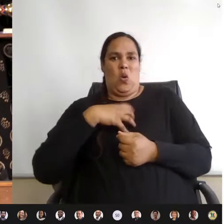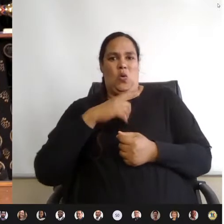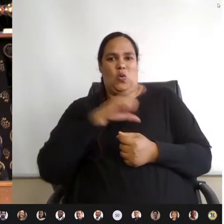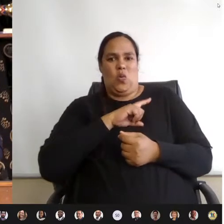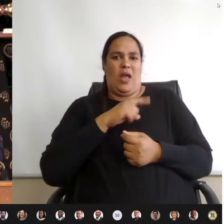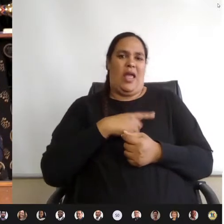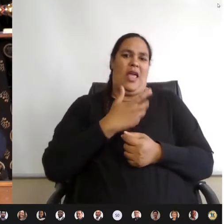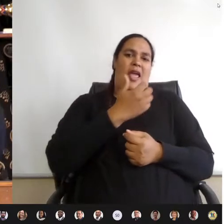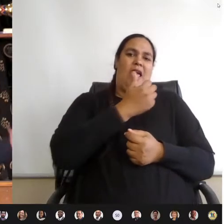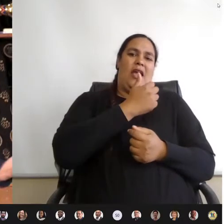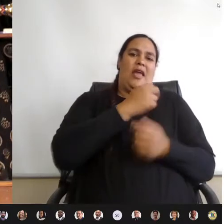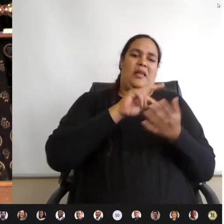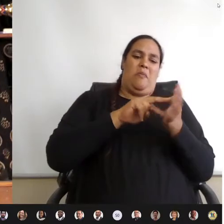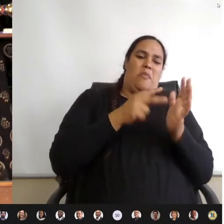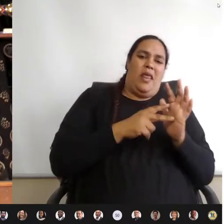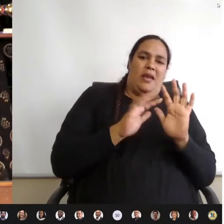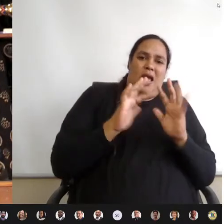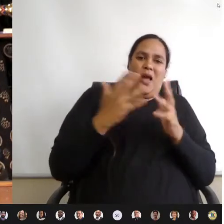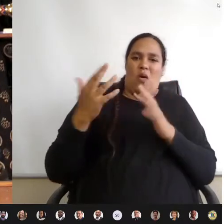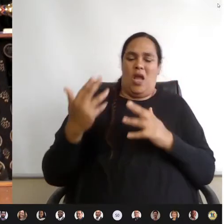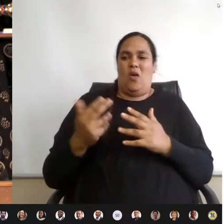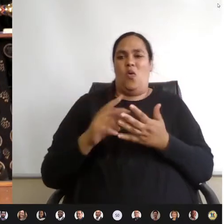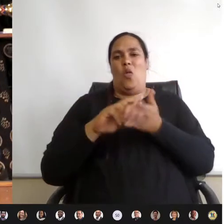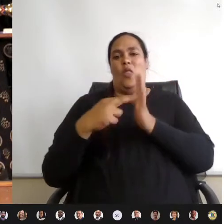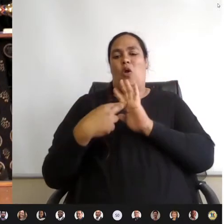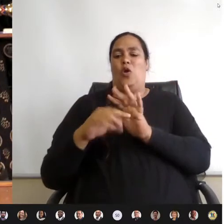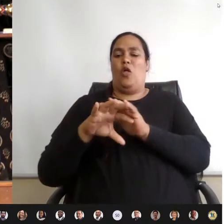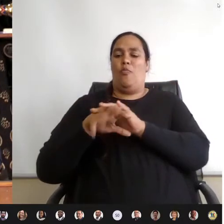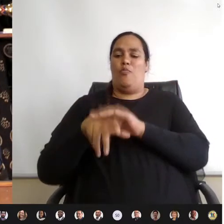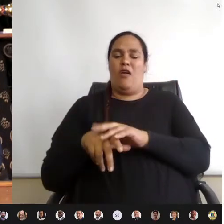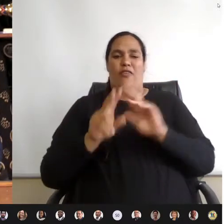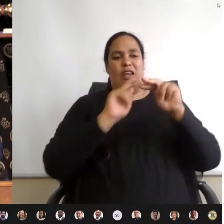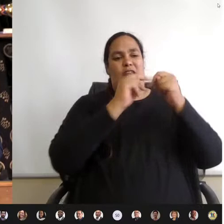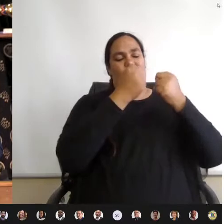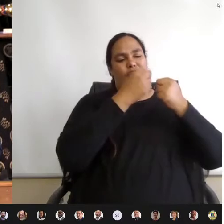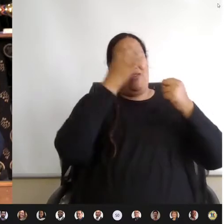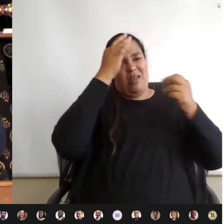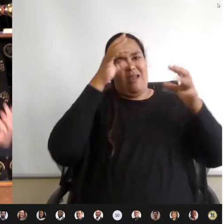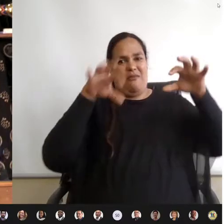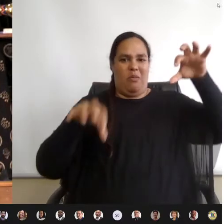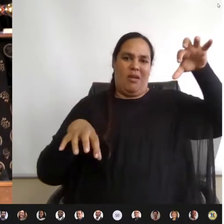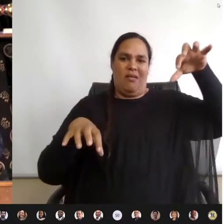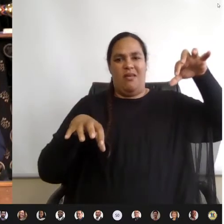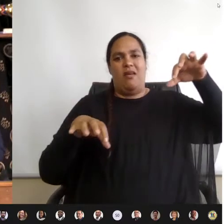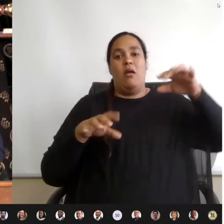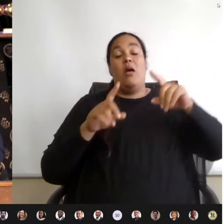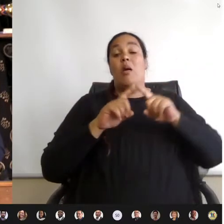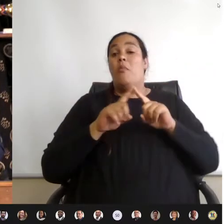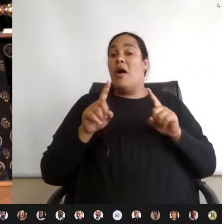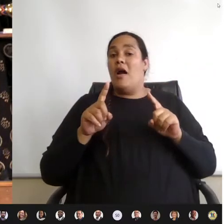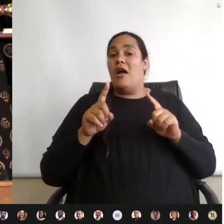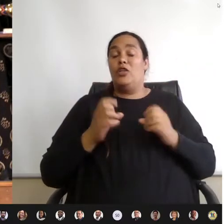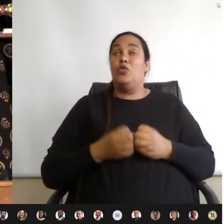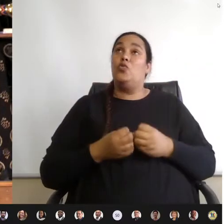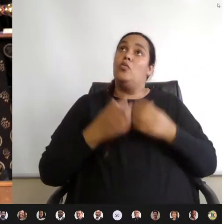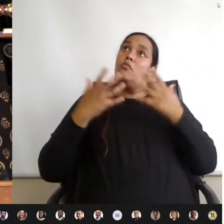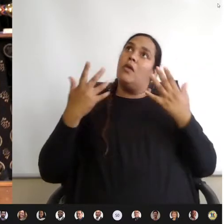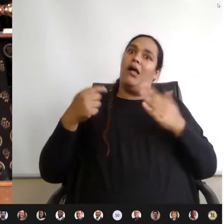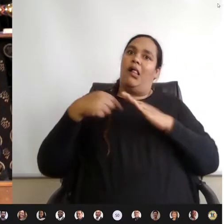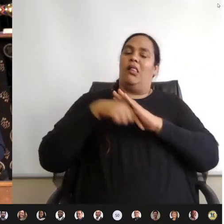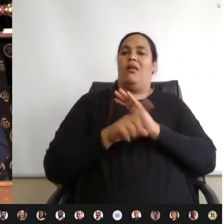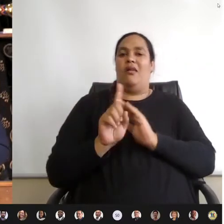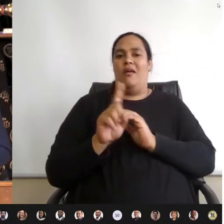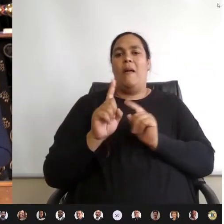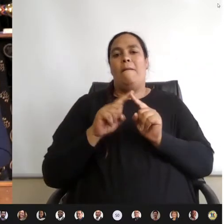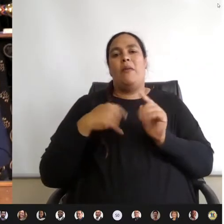vaccine rollout itself, a role of a province and a national government. Without getting into too much detail, I think I